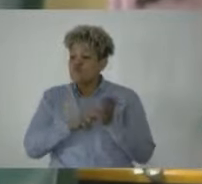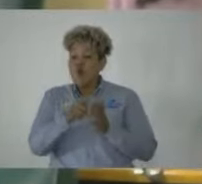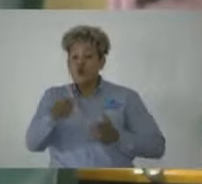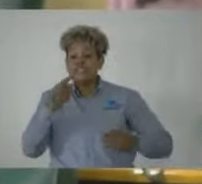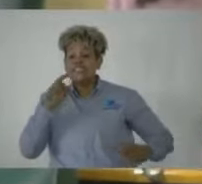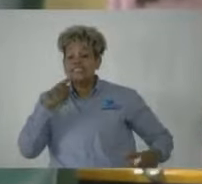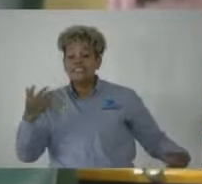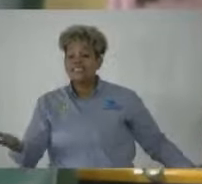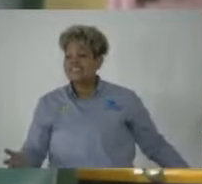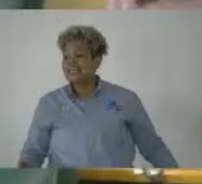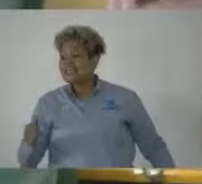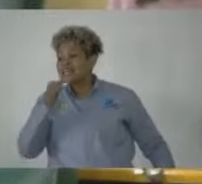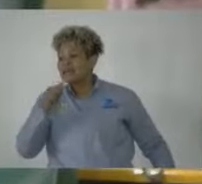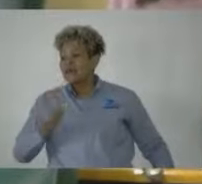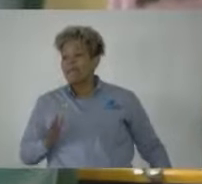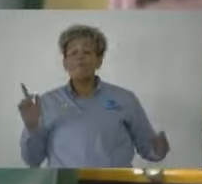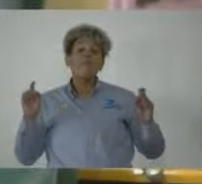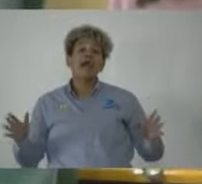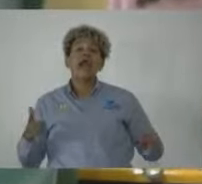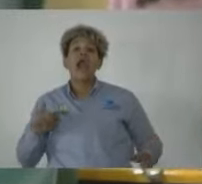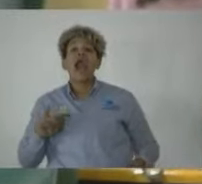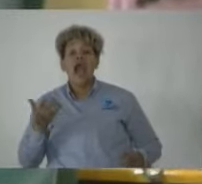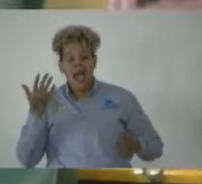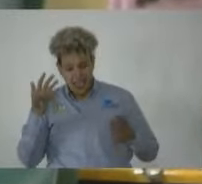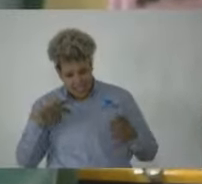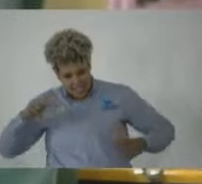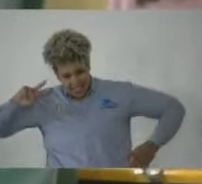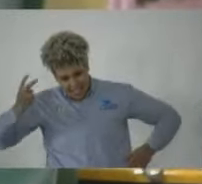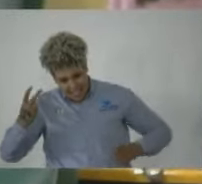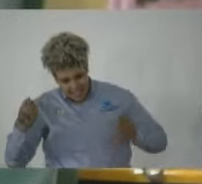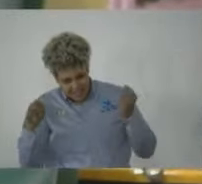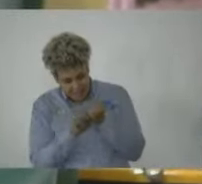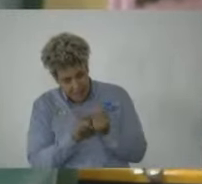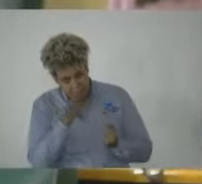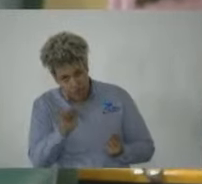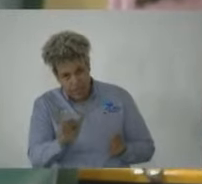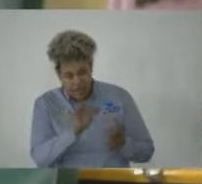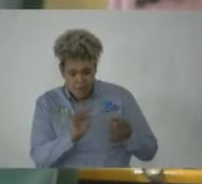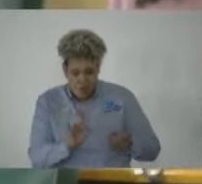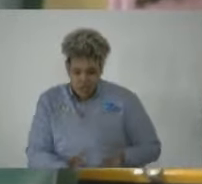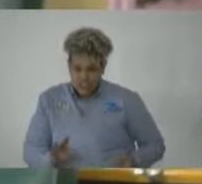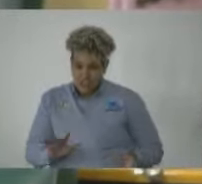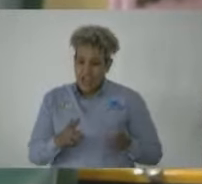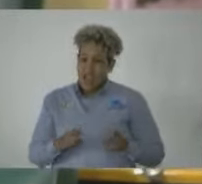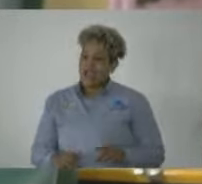said, "Madam Speaker, I beg to second the motion."